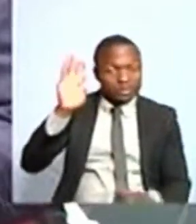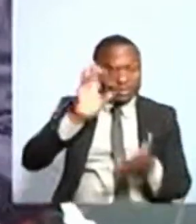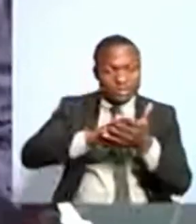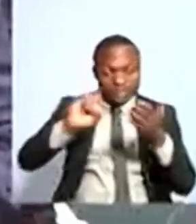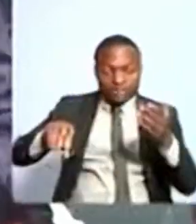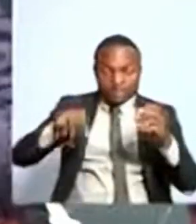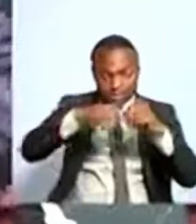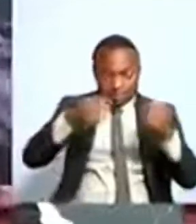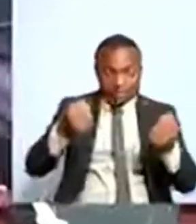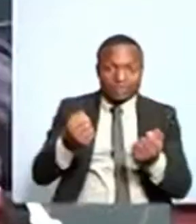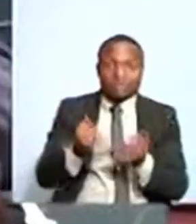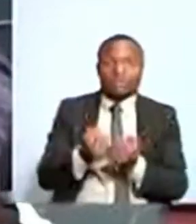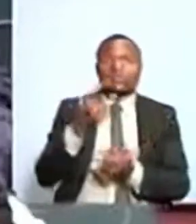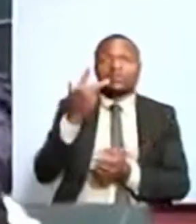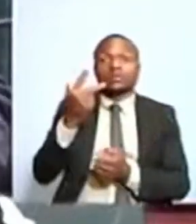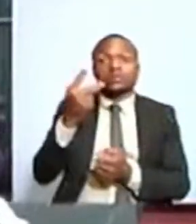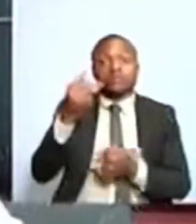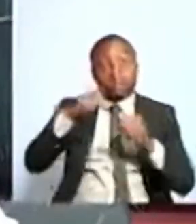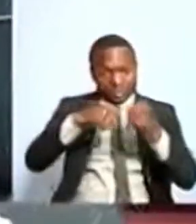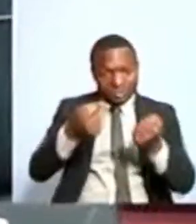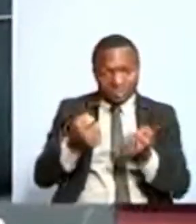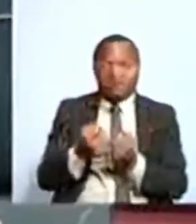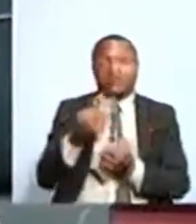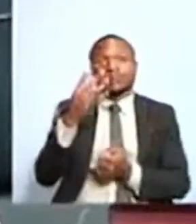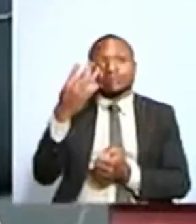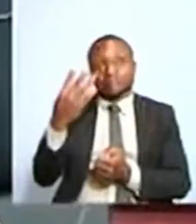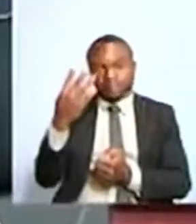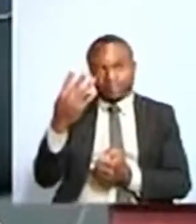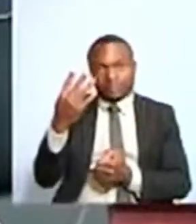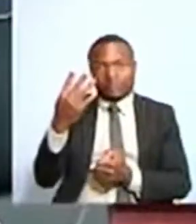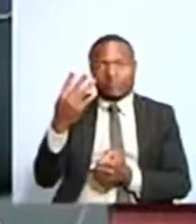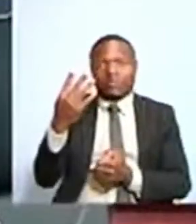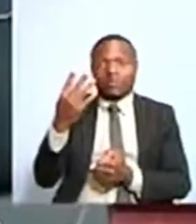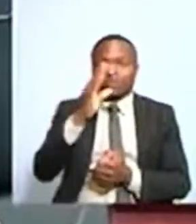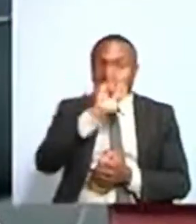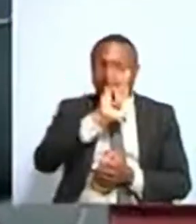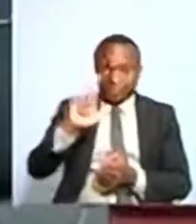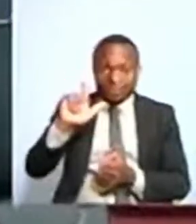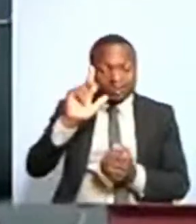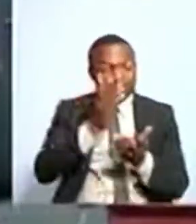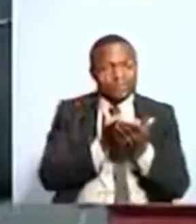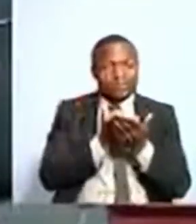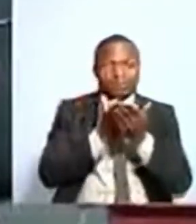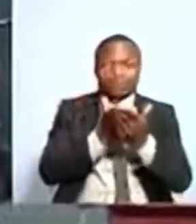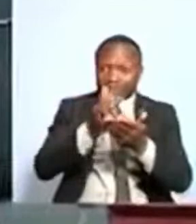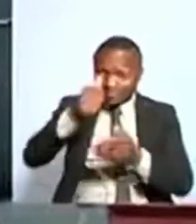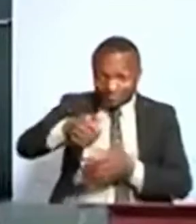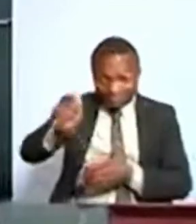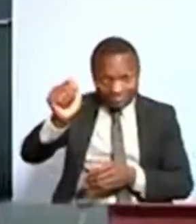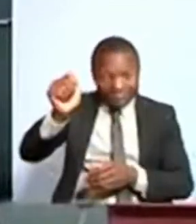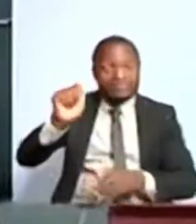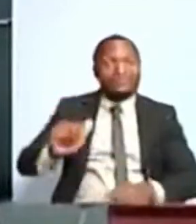subsections 3 and 4 of the substantive bill as presented by me,